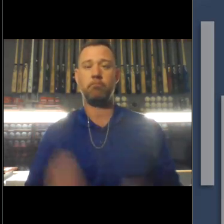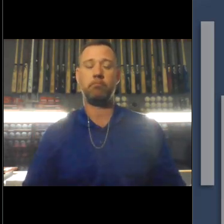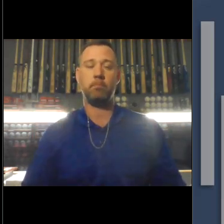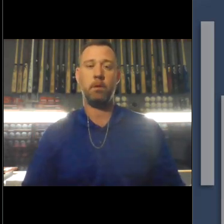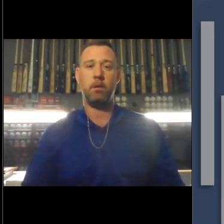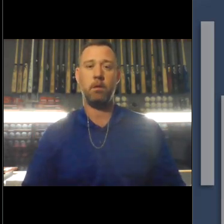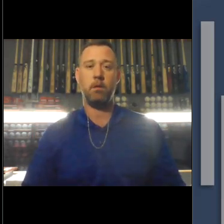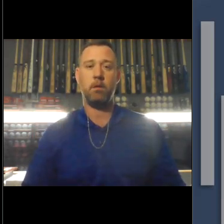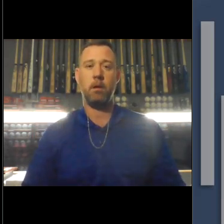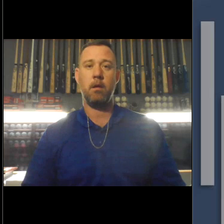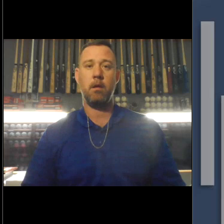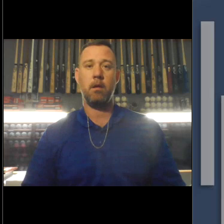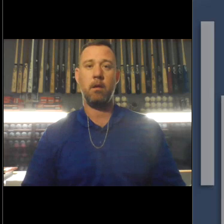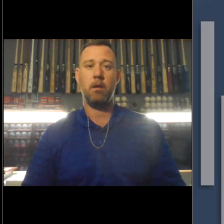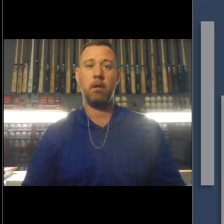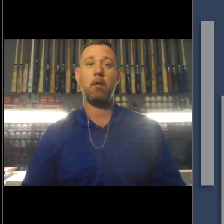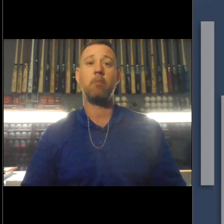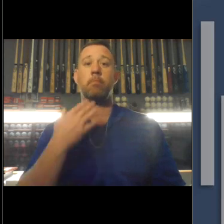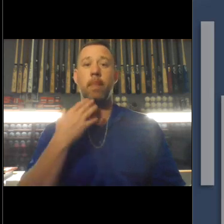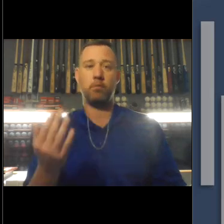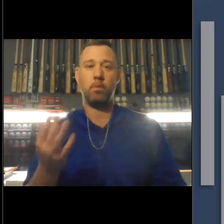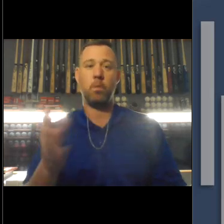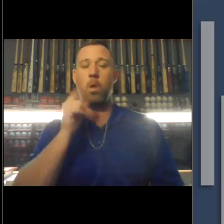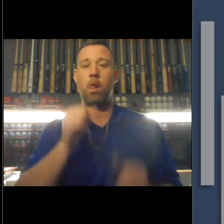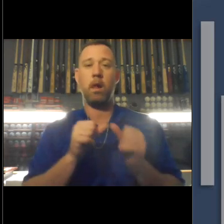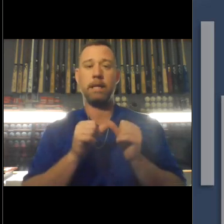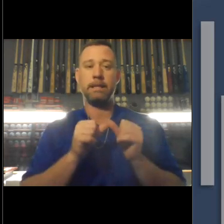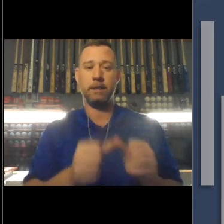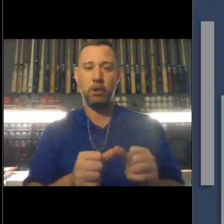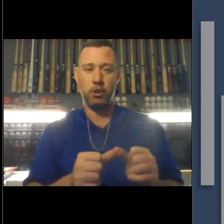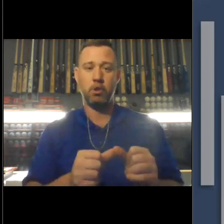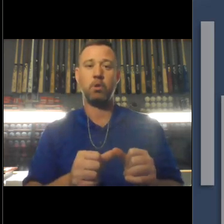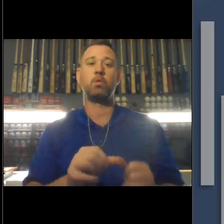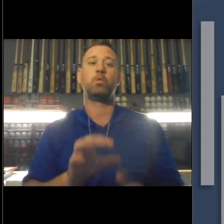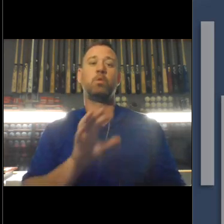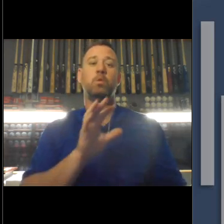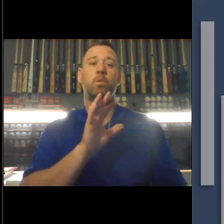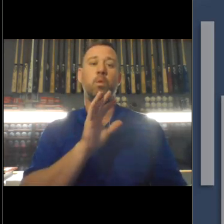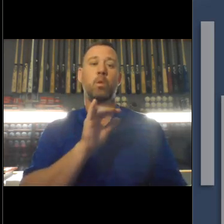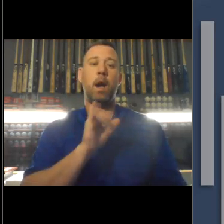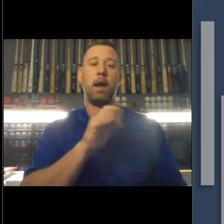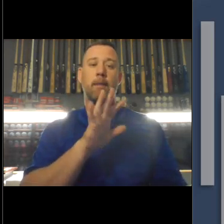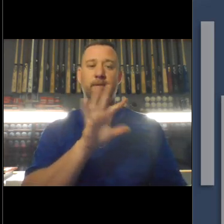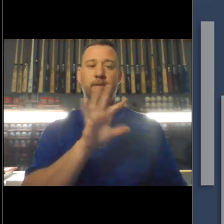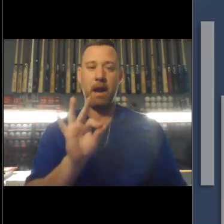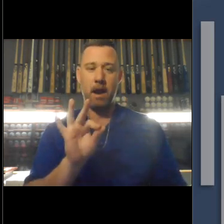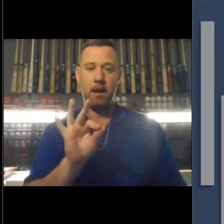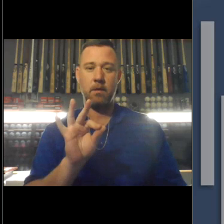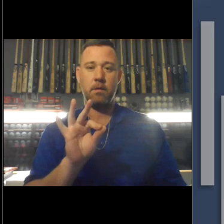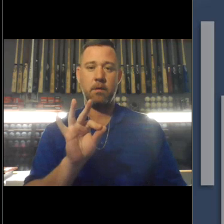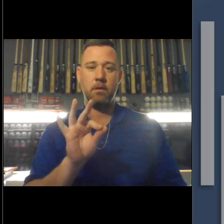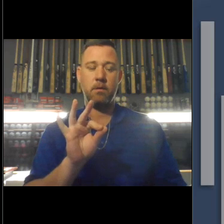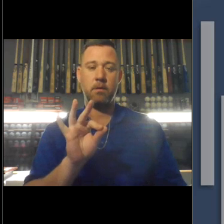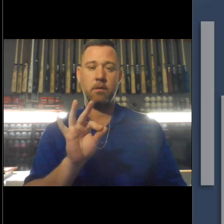Thank you so much. And we will continue moving forward. We're going to move on to item 59.